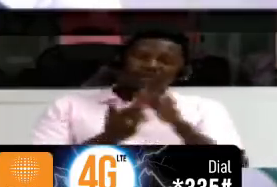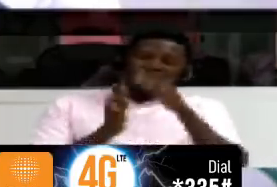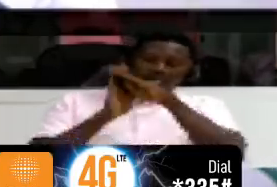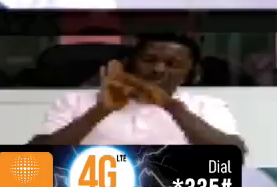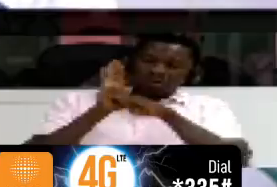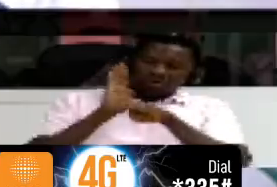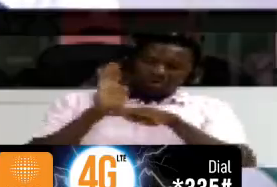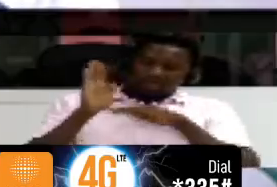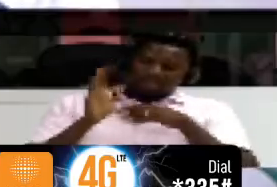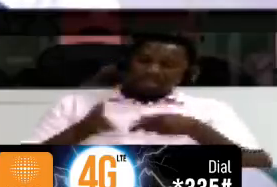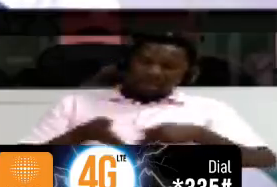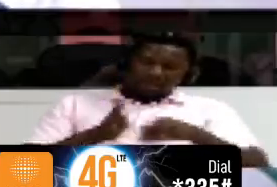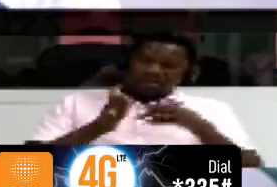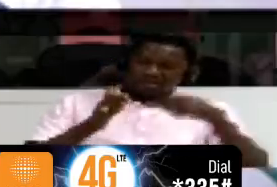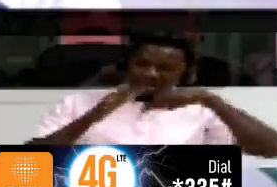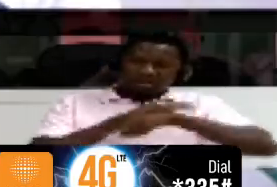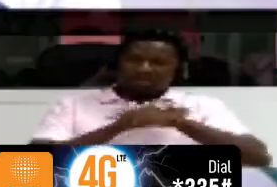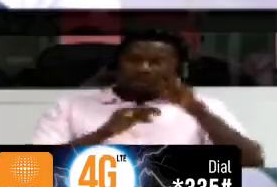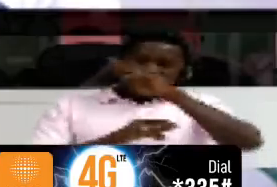budget.